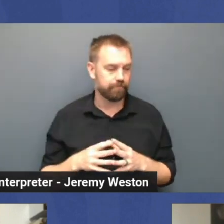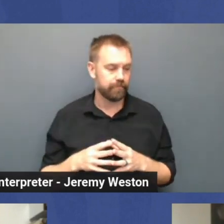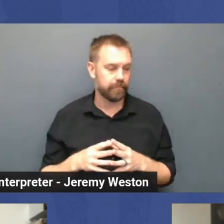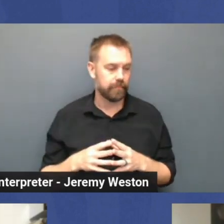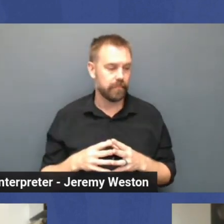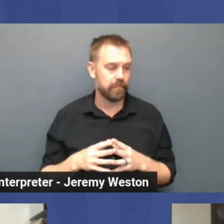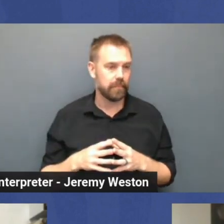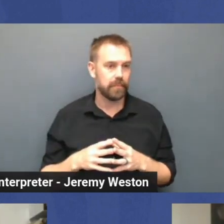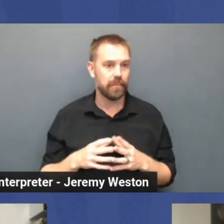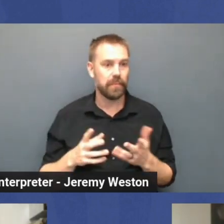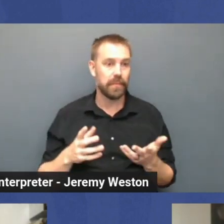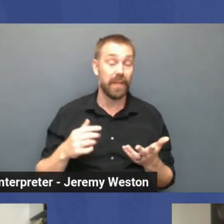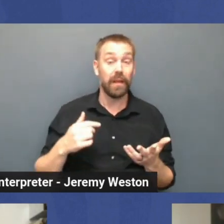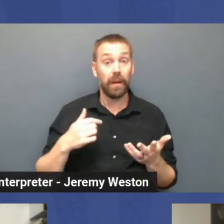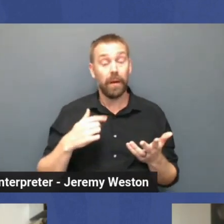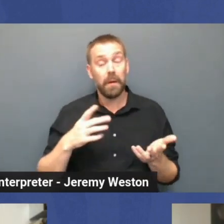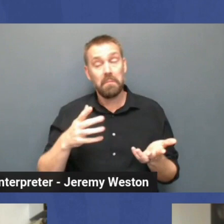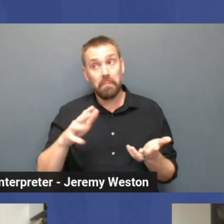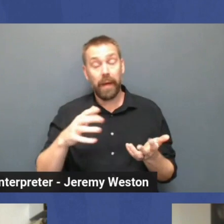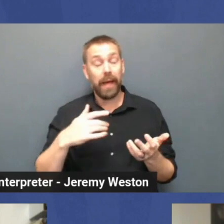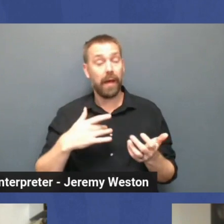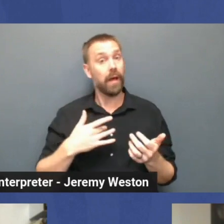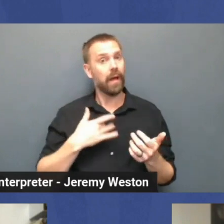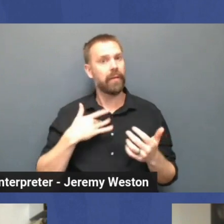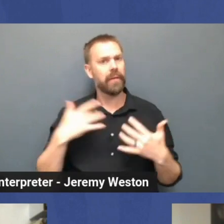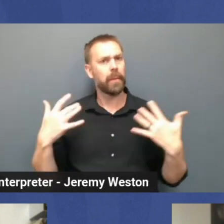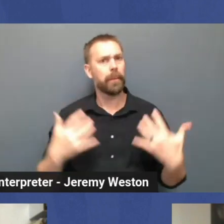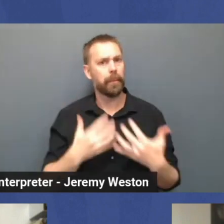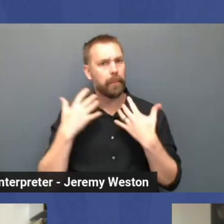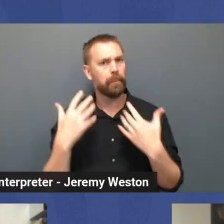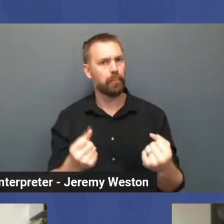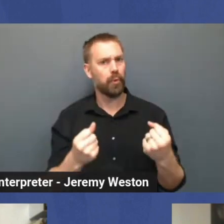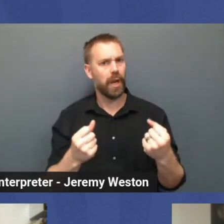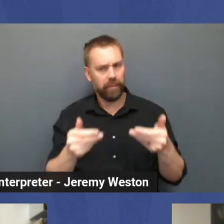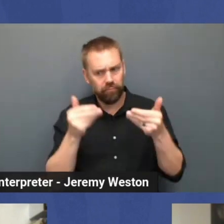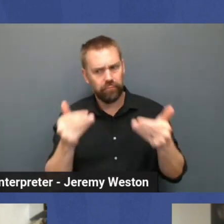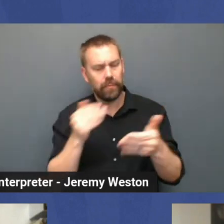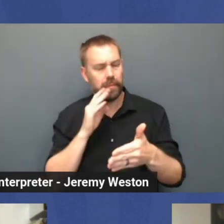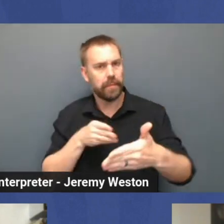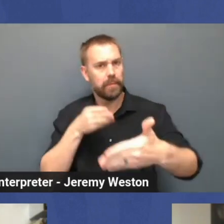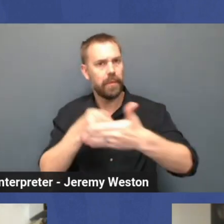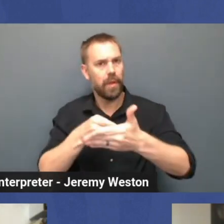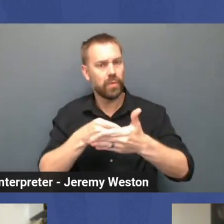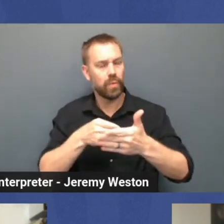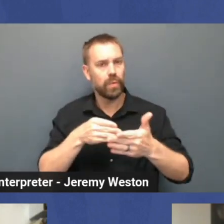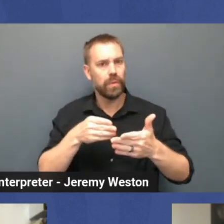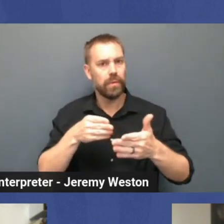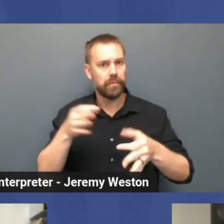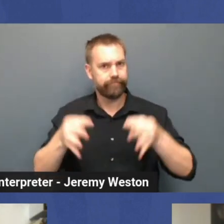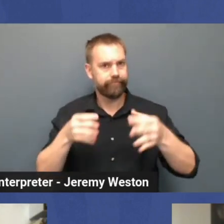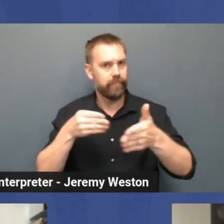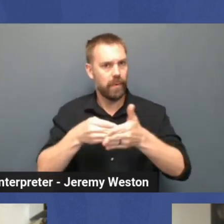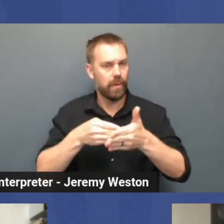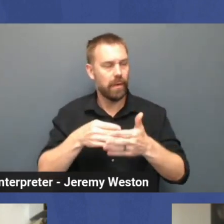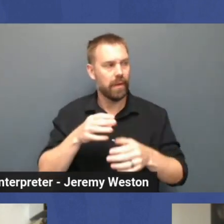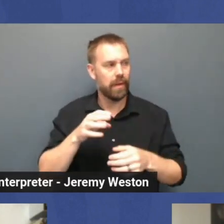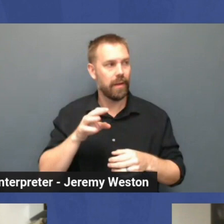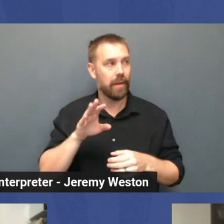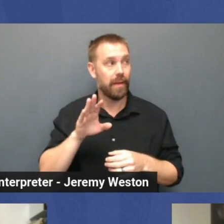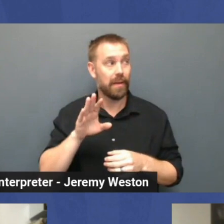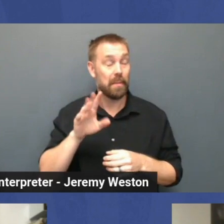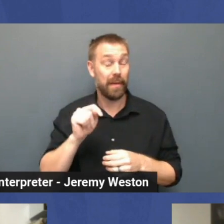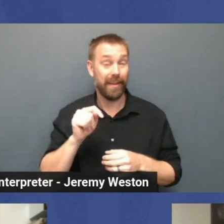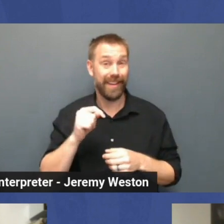brave in a sense for pursuing my lawsuit, but I'm not always the strong